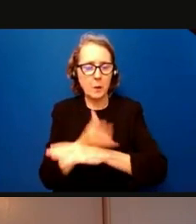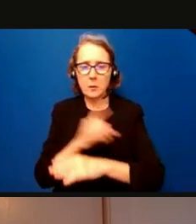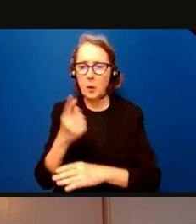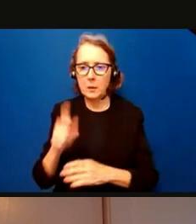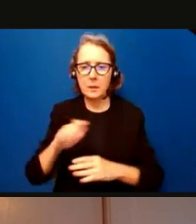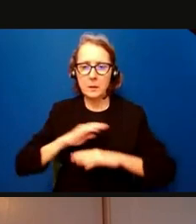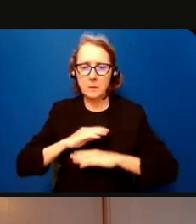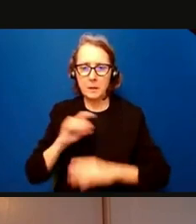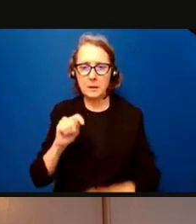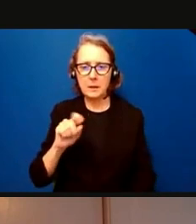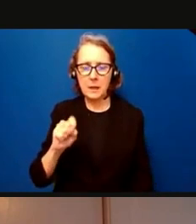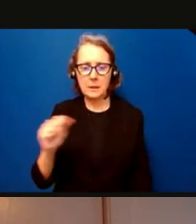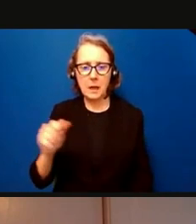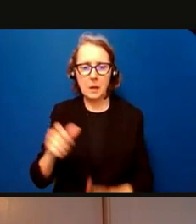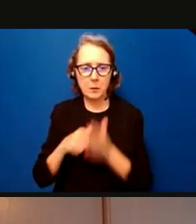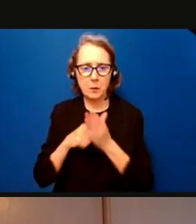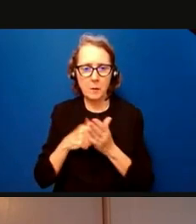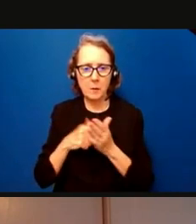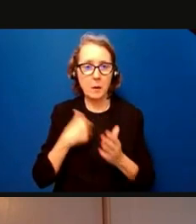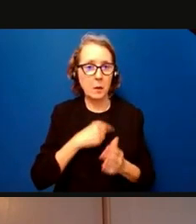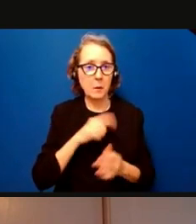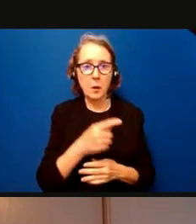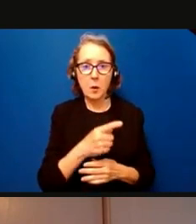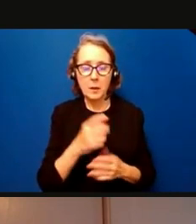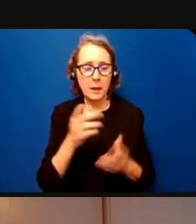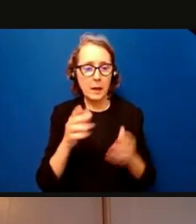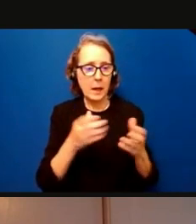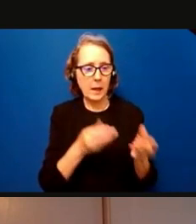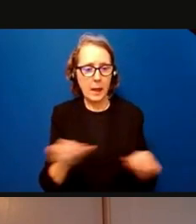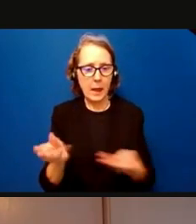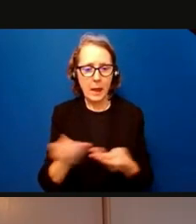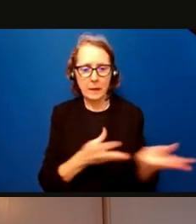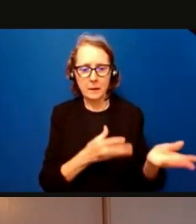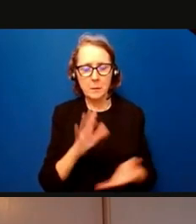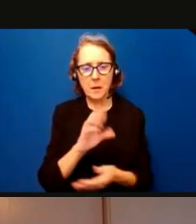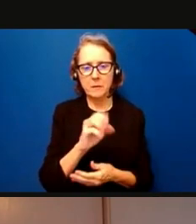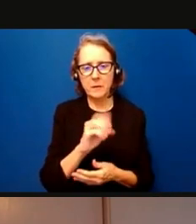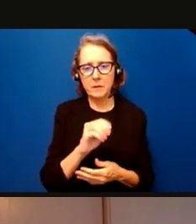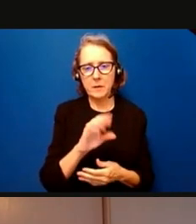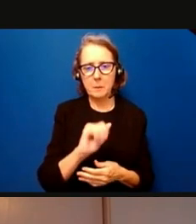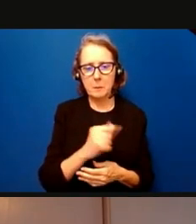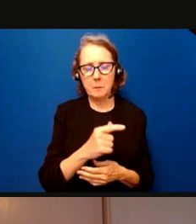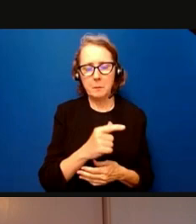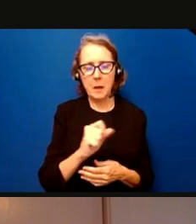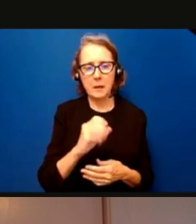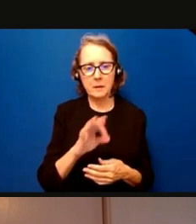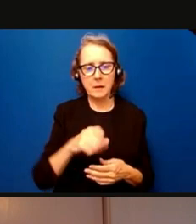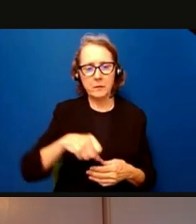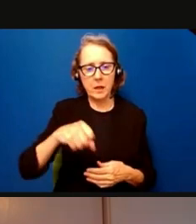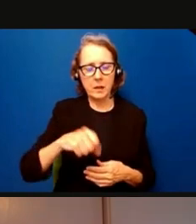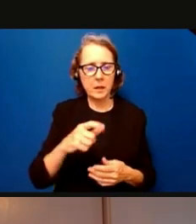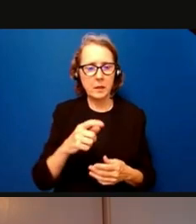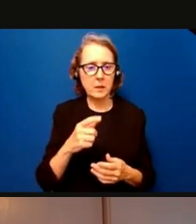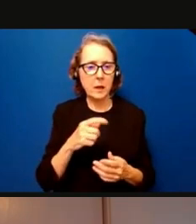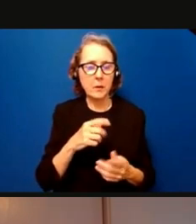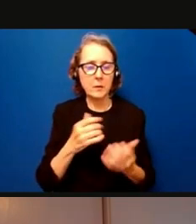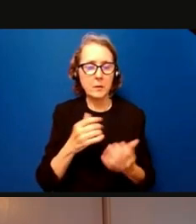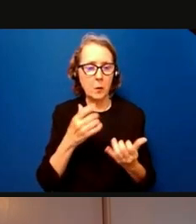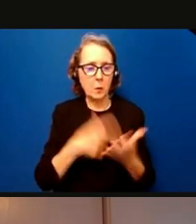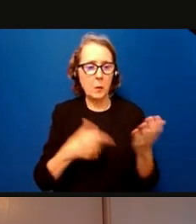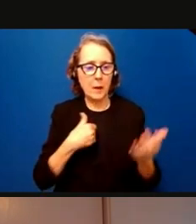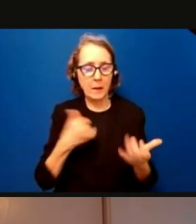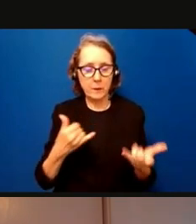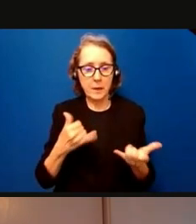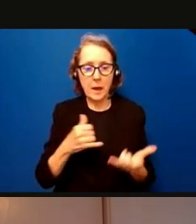would only be handling about 50 bags of luggage per flight, and the luggage chute we have now is sufficient and doesn't need to be upgraded.